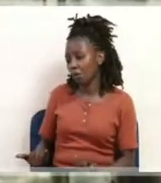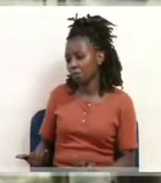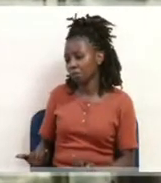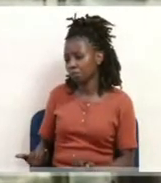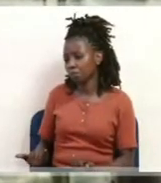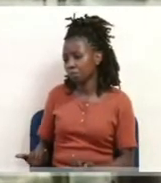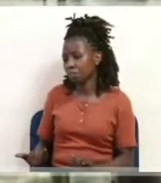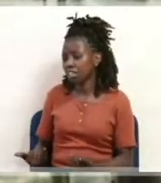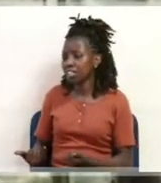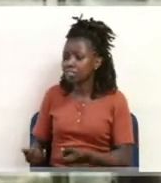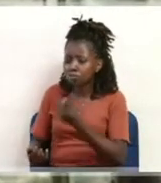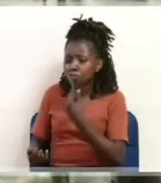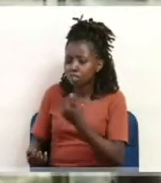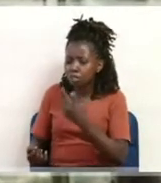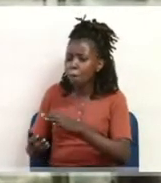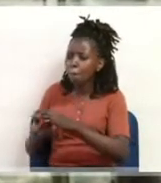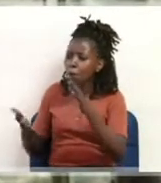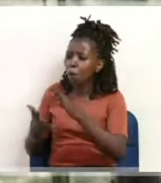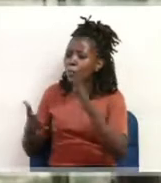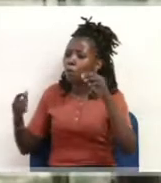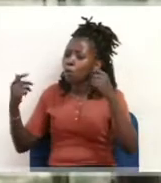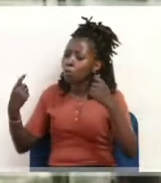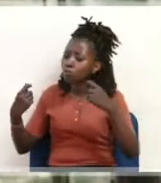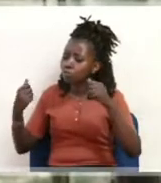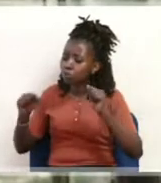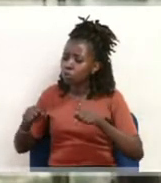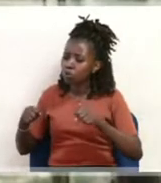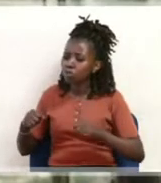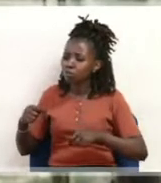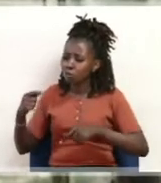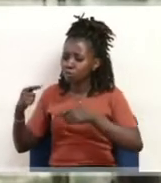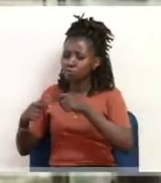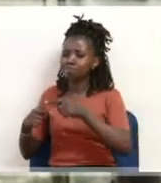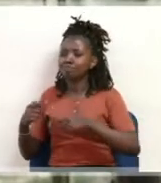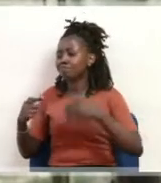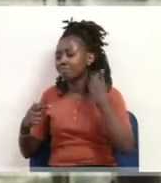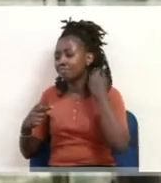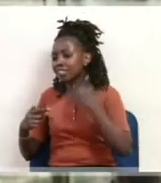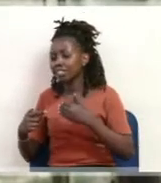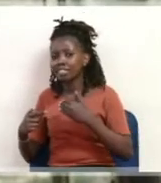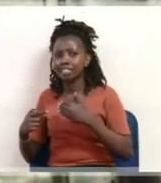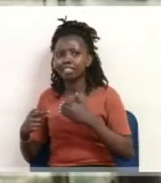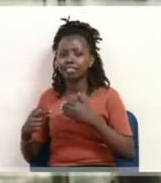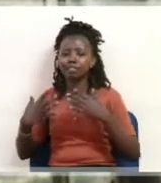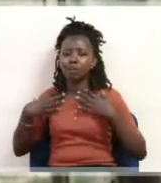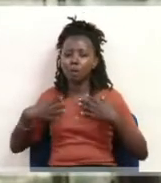body, you kill some of the soldiers that help you to fight out.